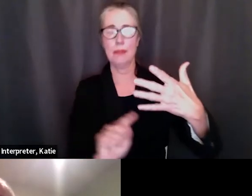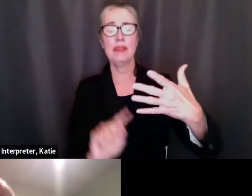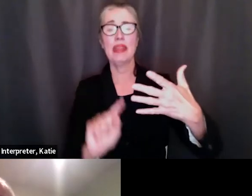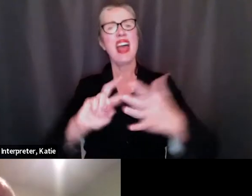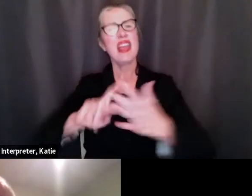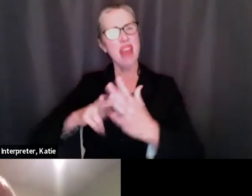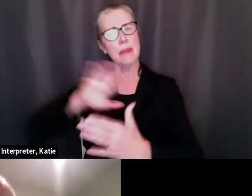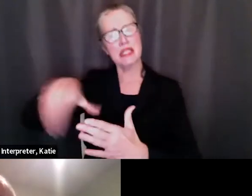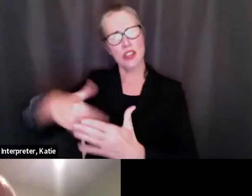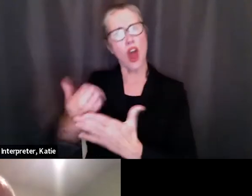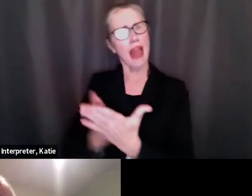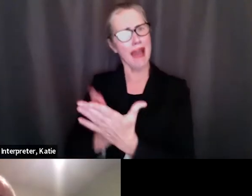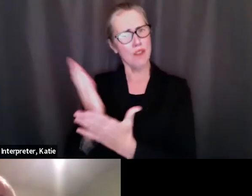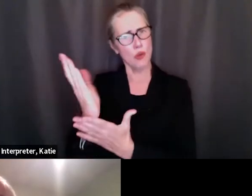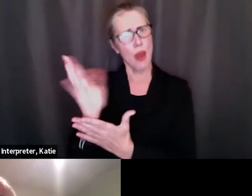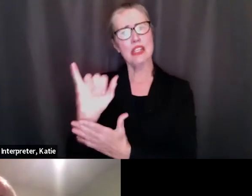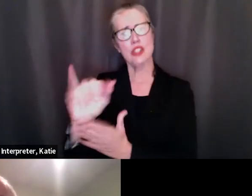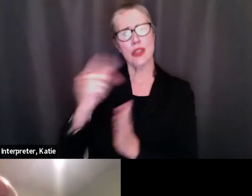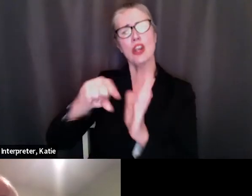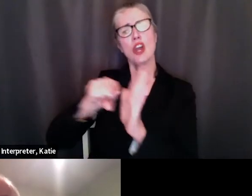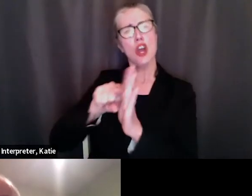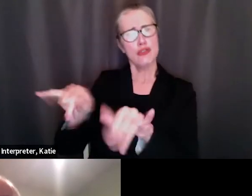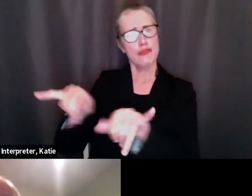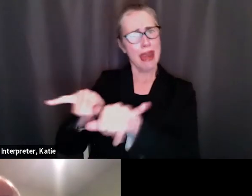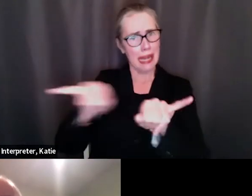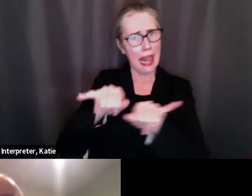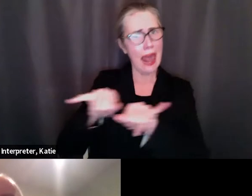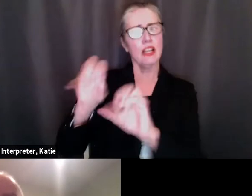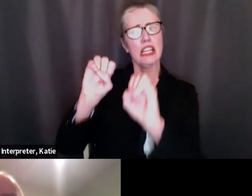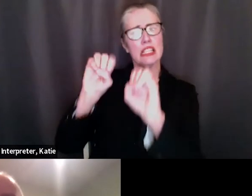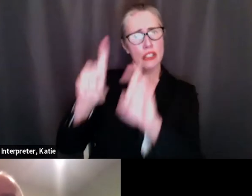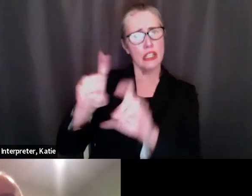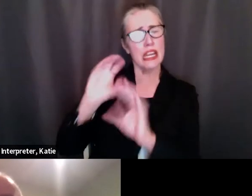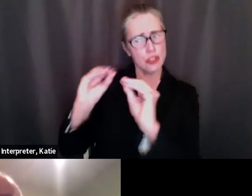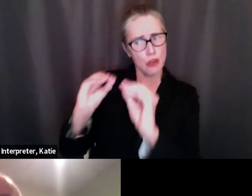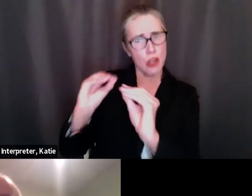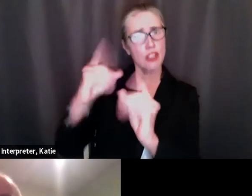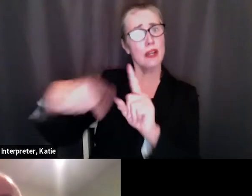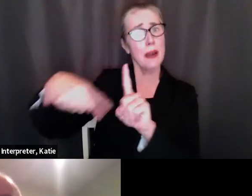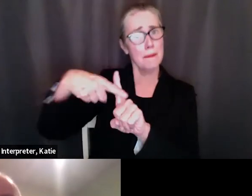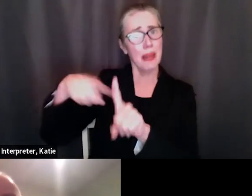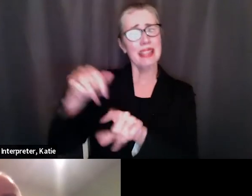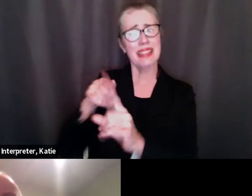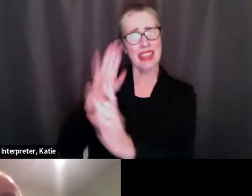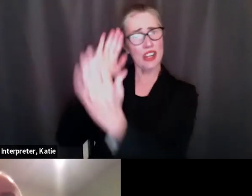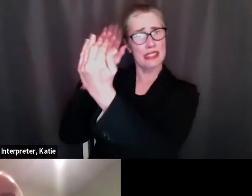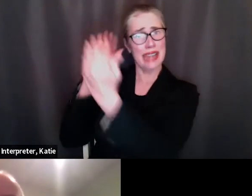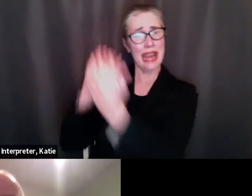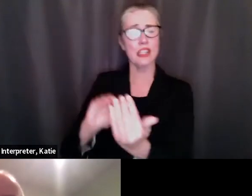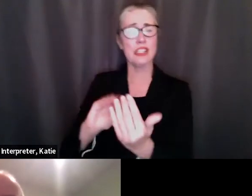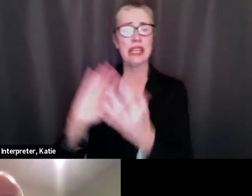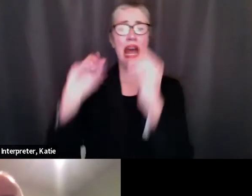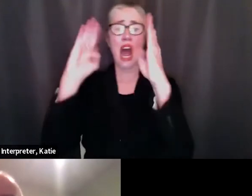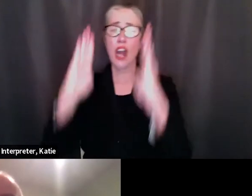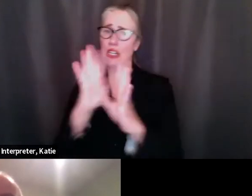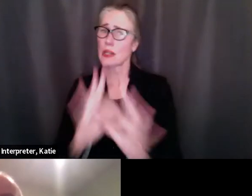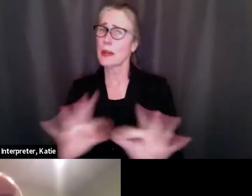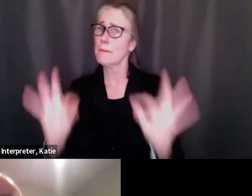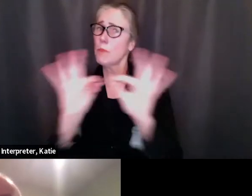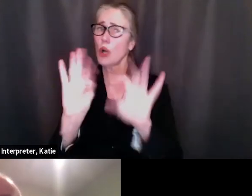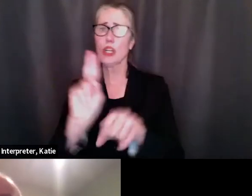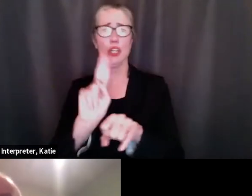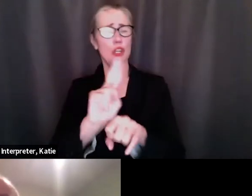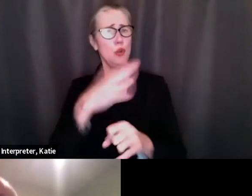right to their grade level standards curriculum and instruction our class from teachers using high quality instruction is essential